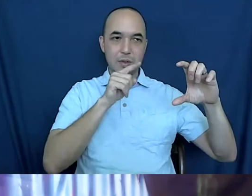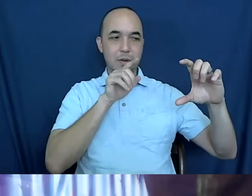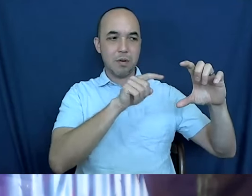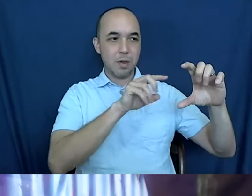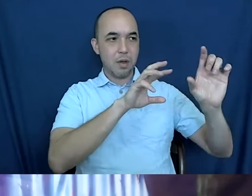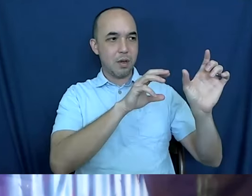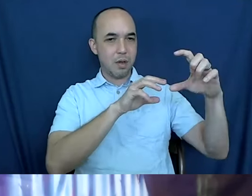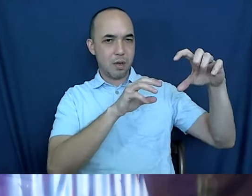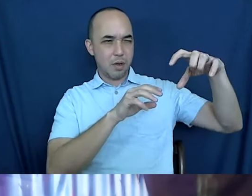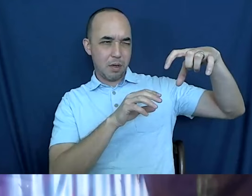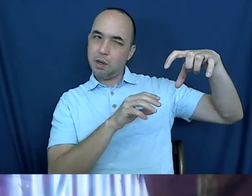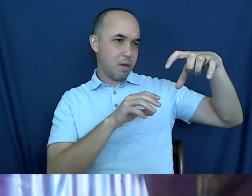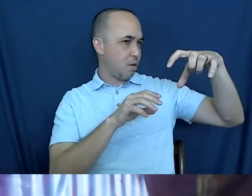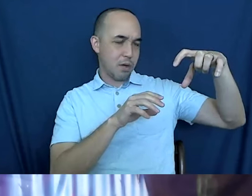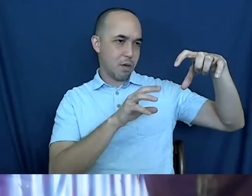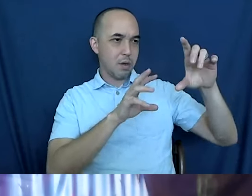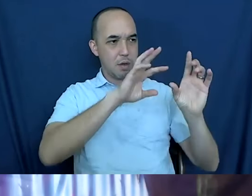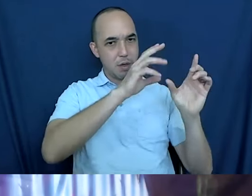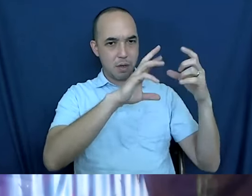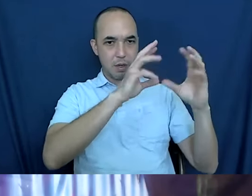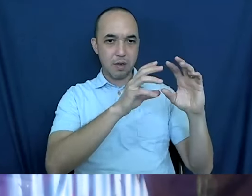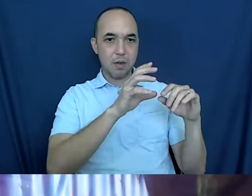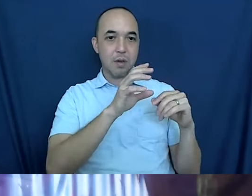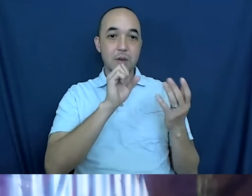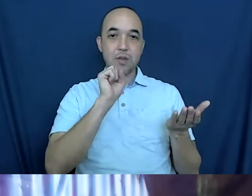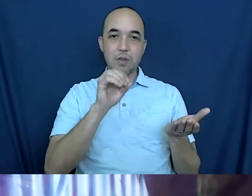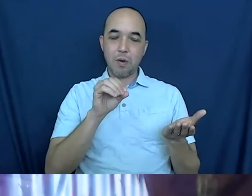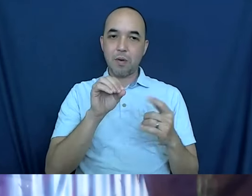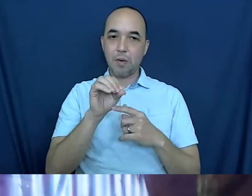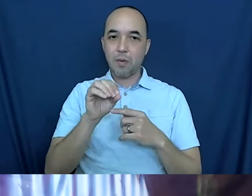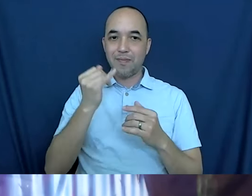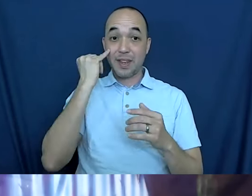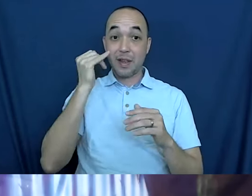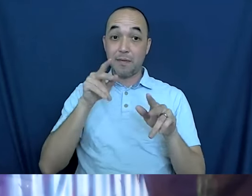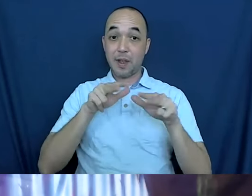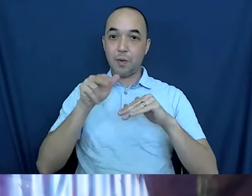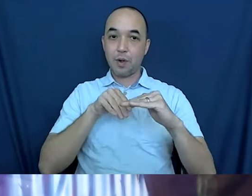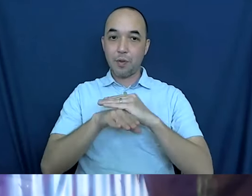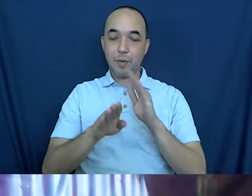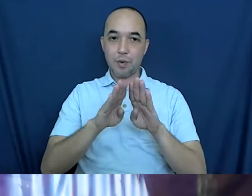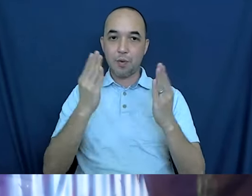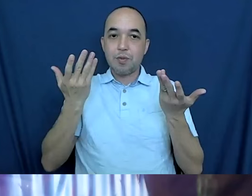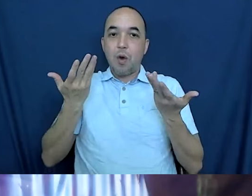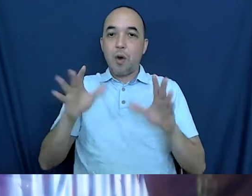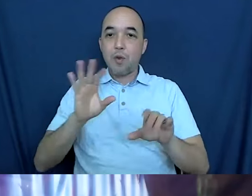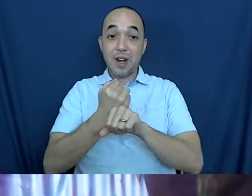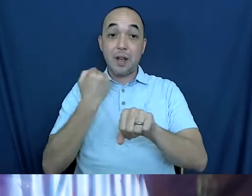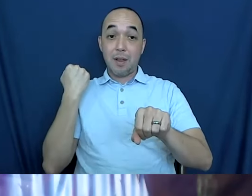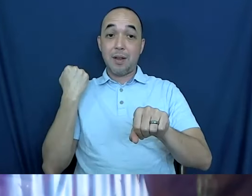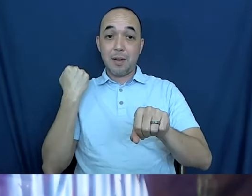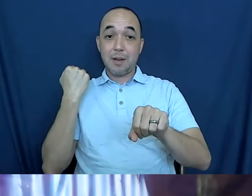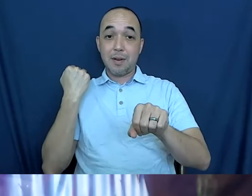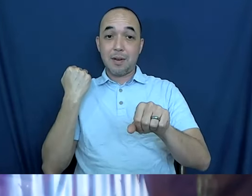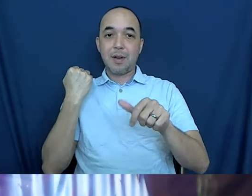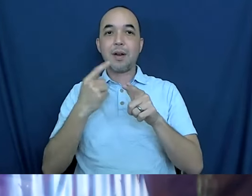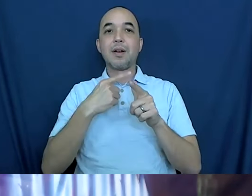one, switch it around. So like, even if they don't necessarily realize, if they walk through a door that was already unlocked, and then they